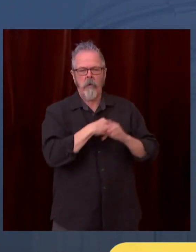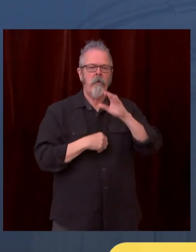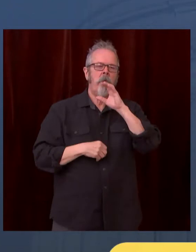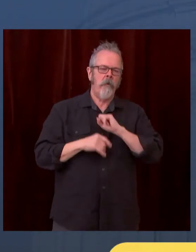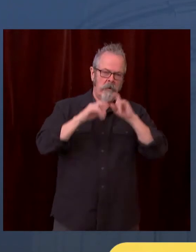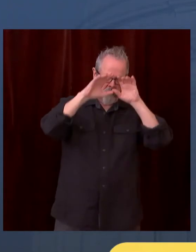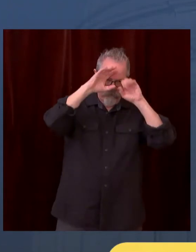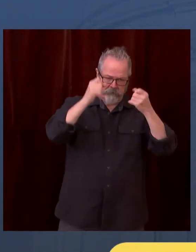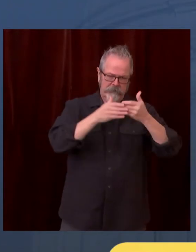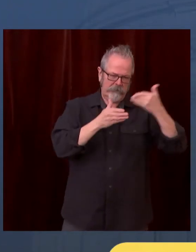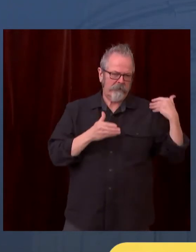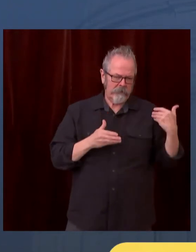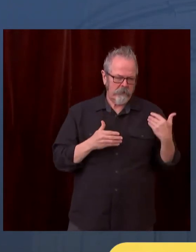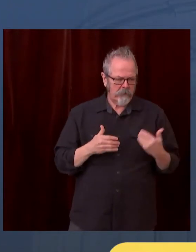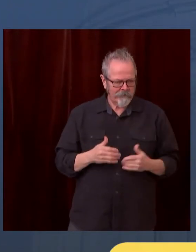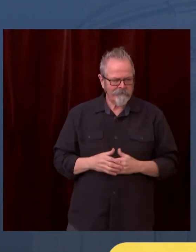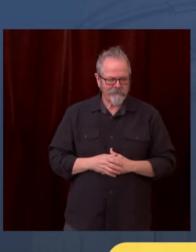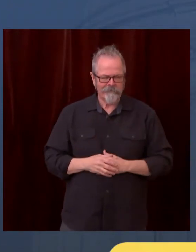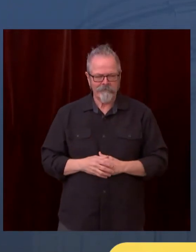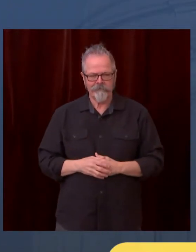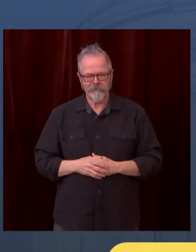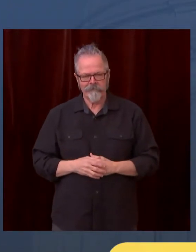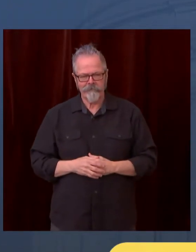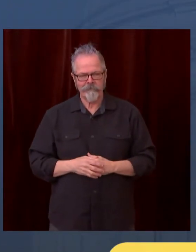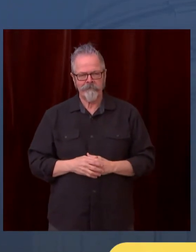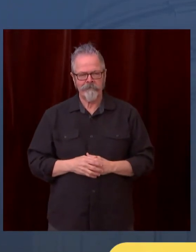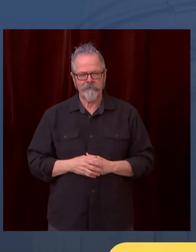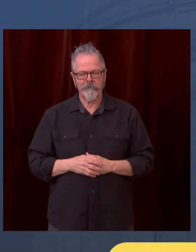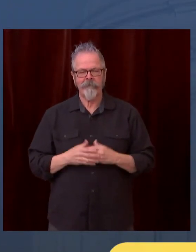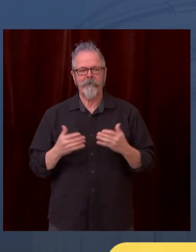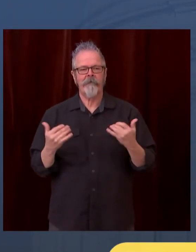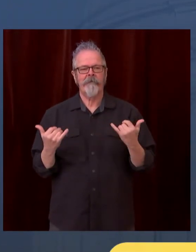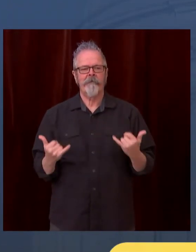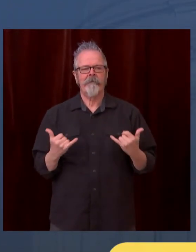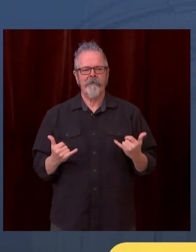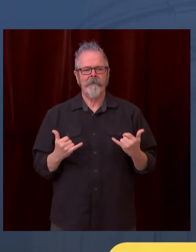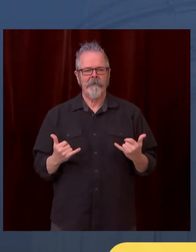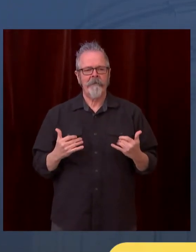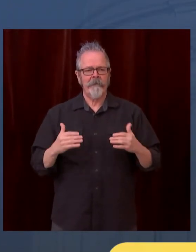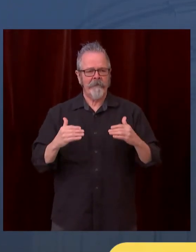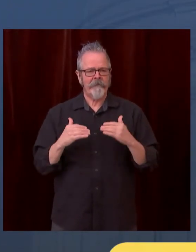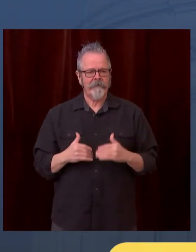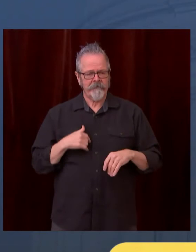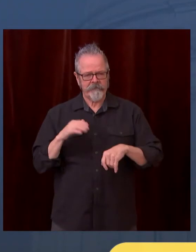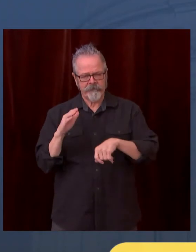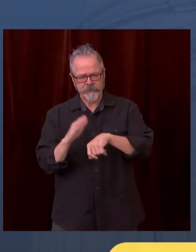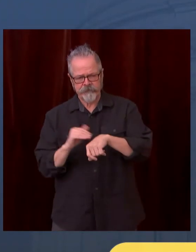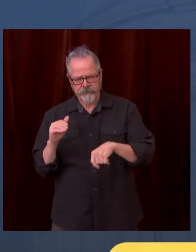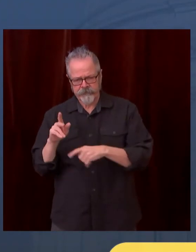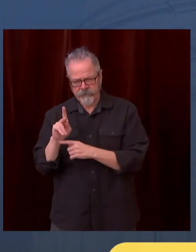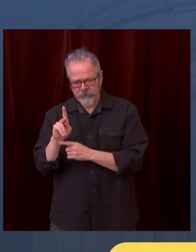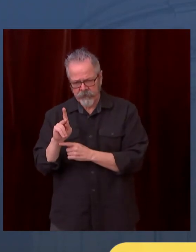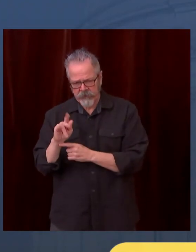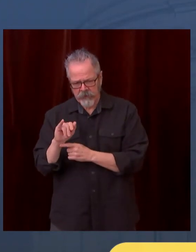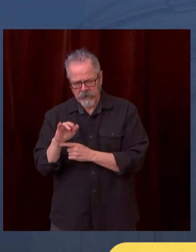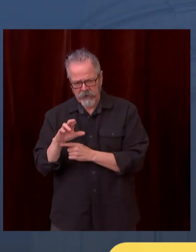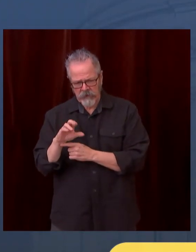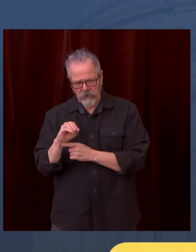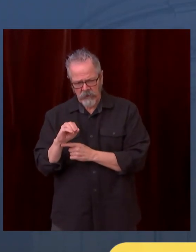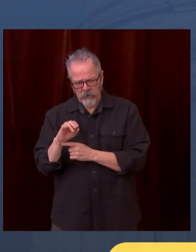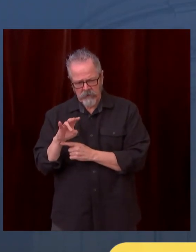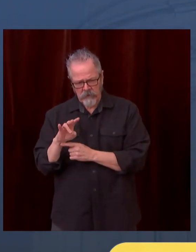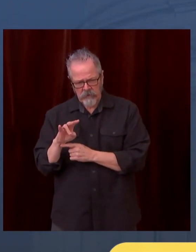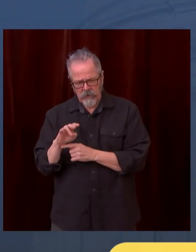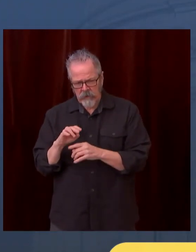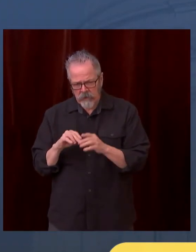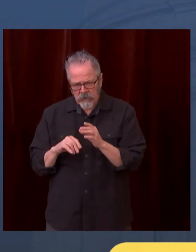Go ahead, Essex. going to go ahead and come back. We'll try you later,